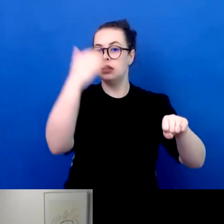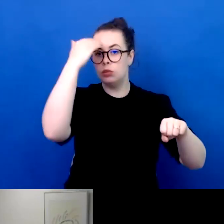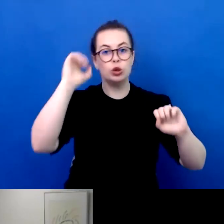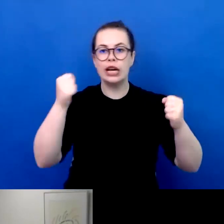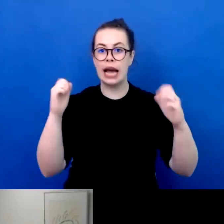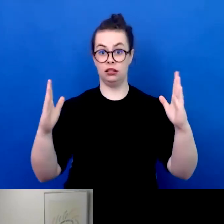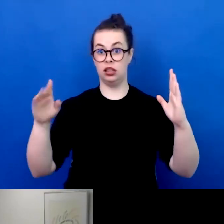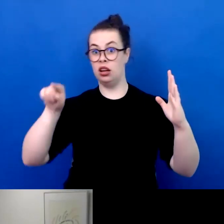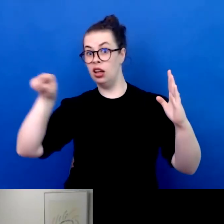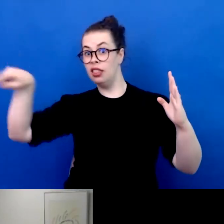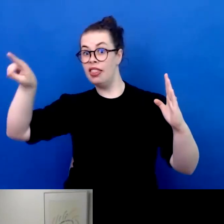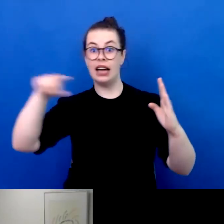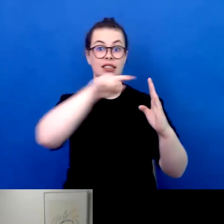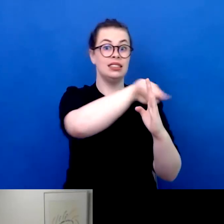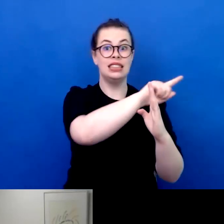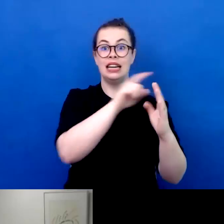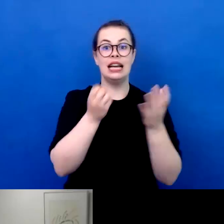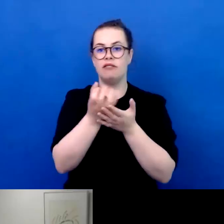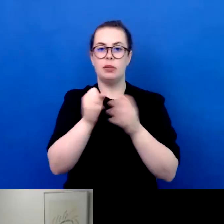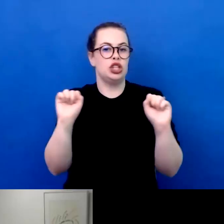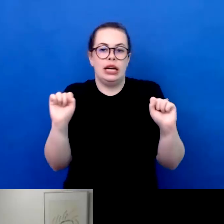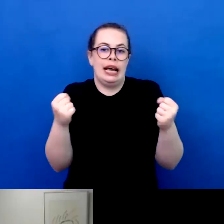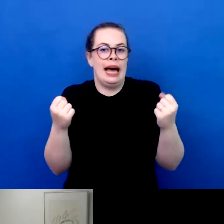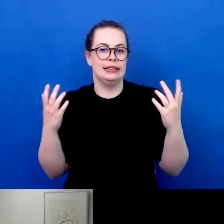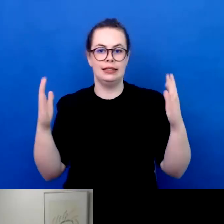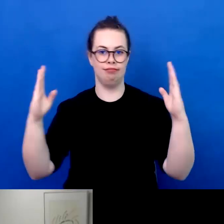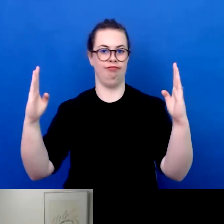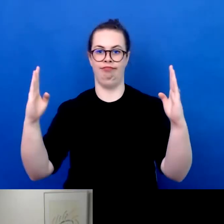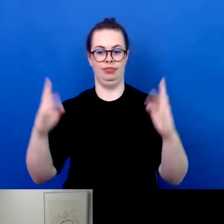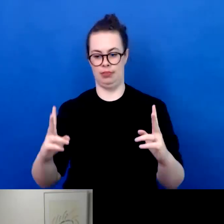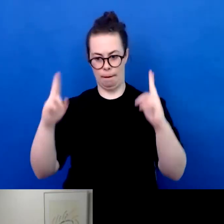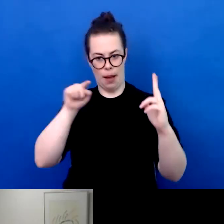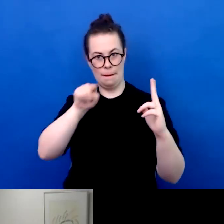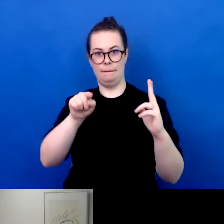in the context for processing the noun.